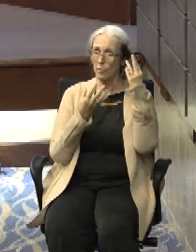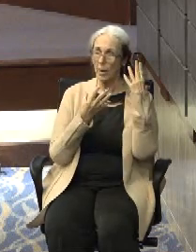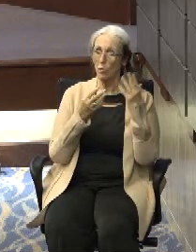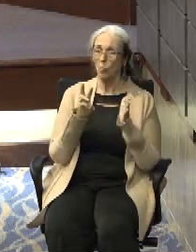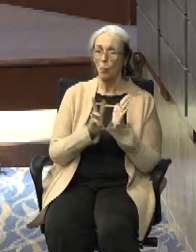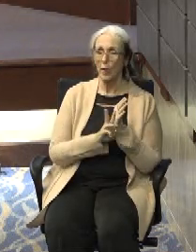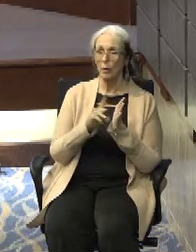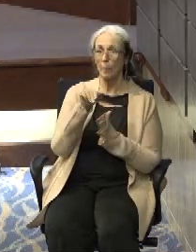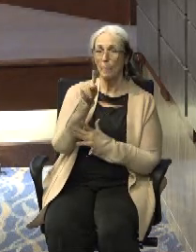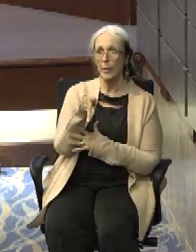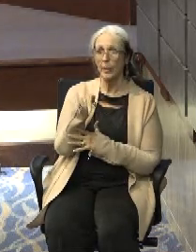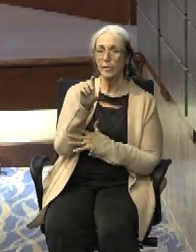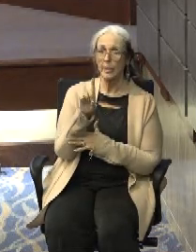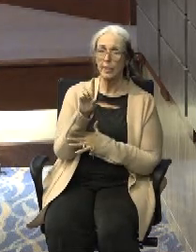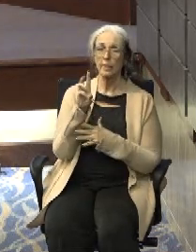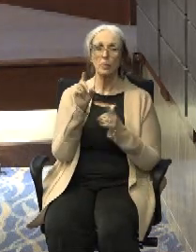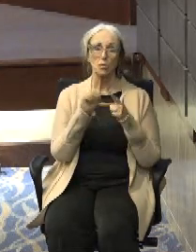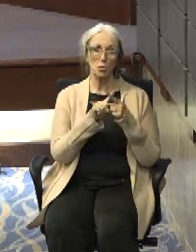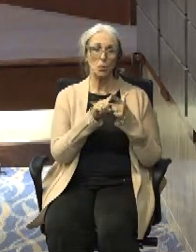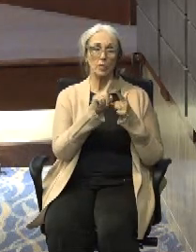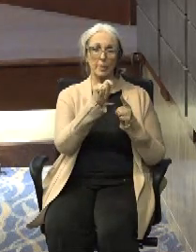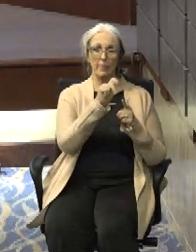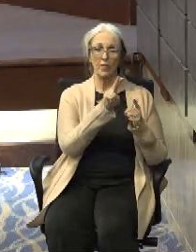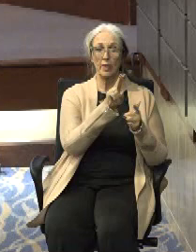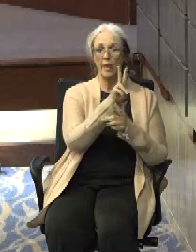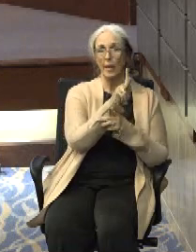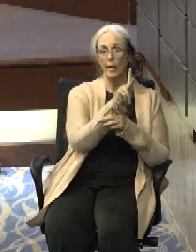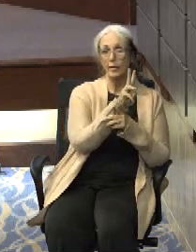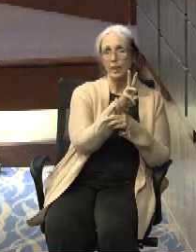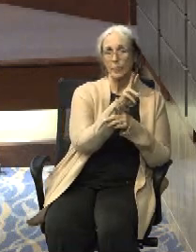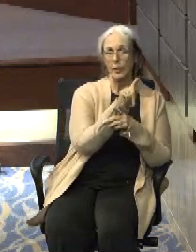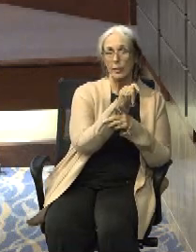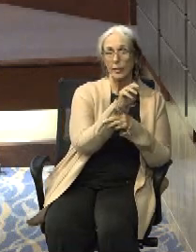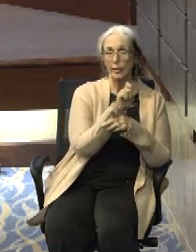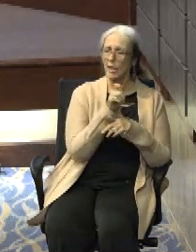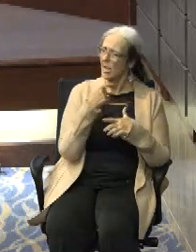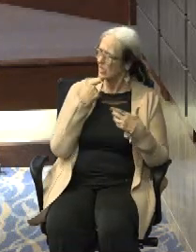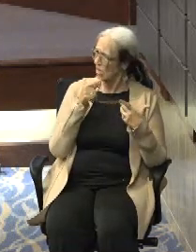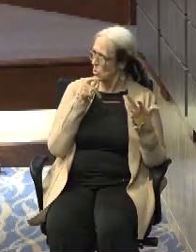PD to KWTX, and I asked the Sergeant in Chief